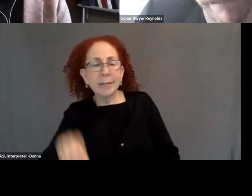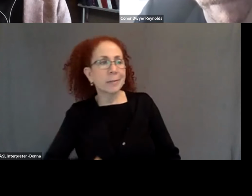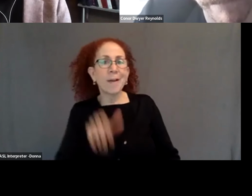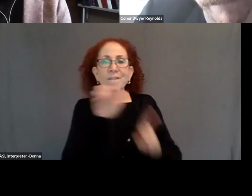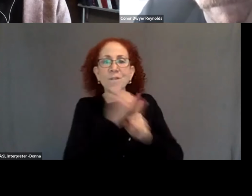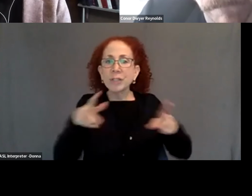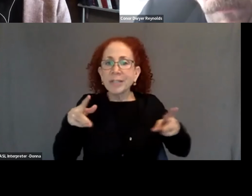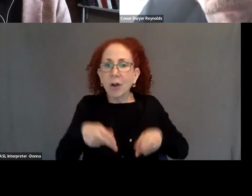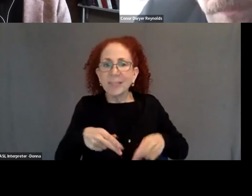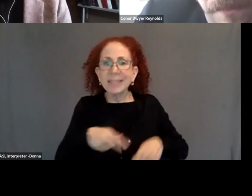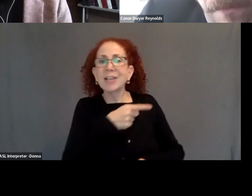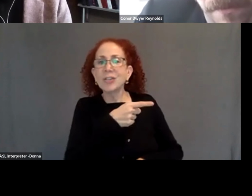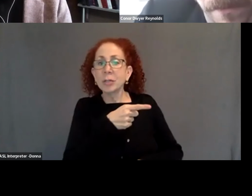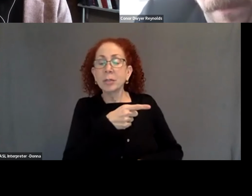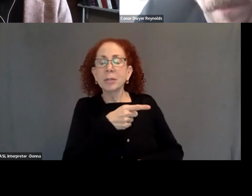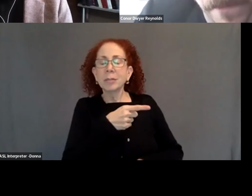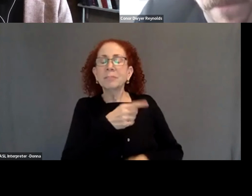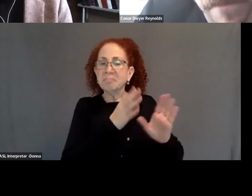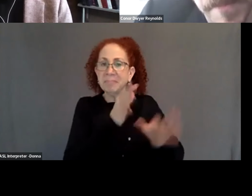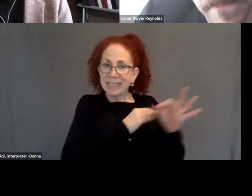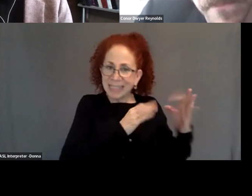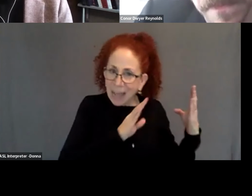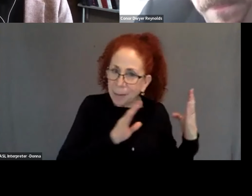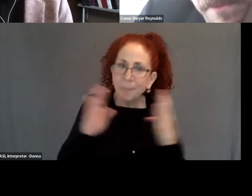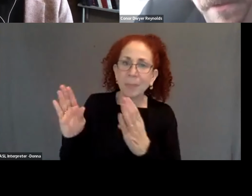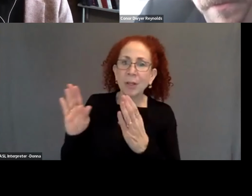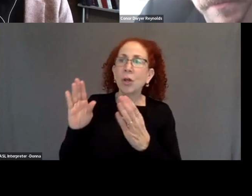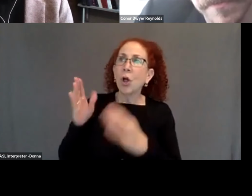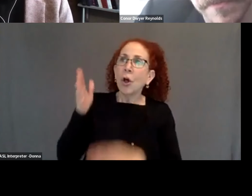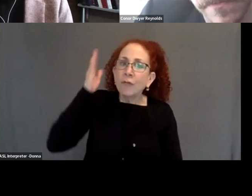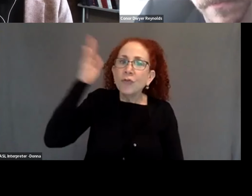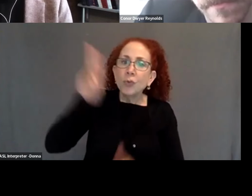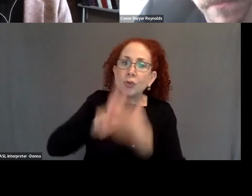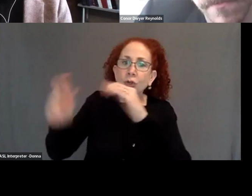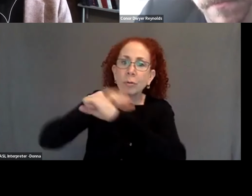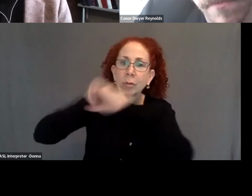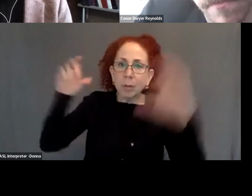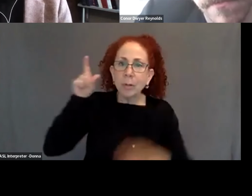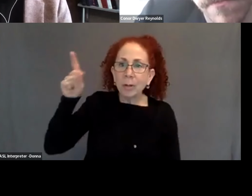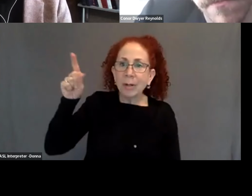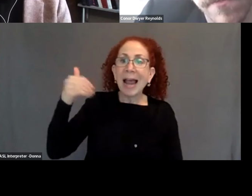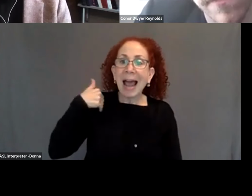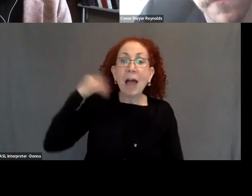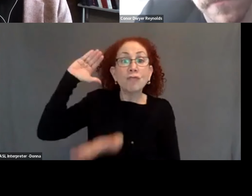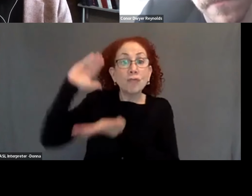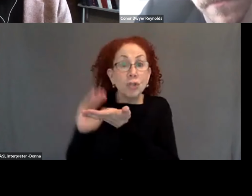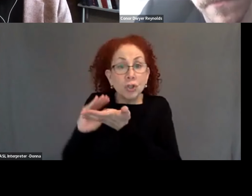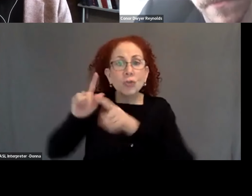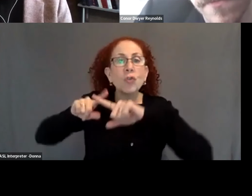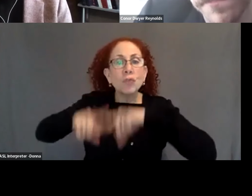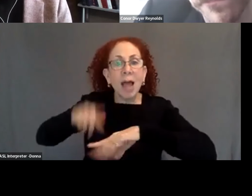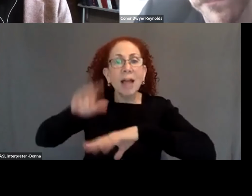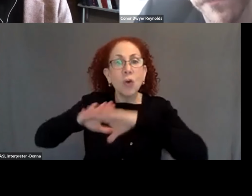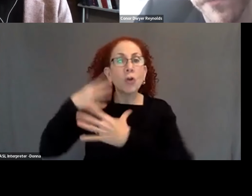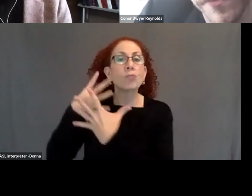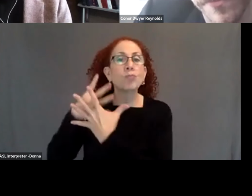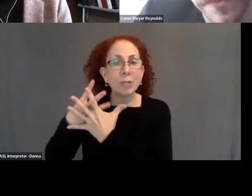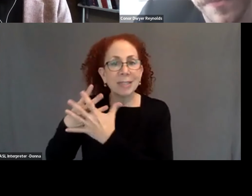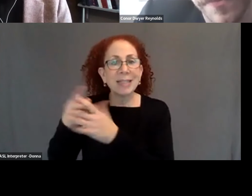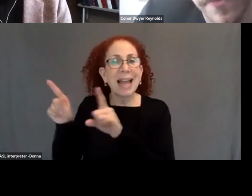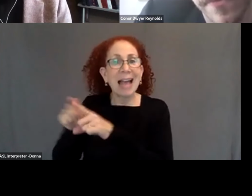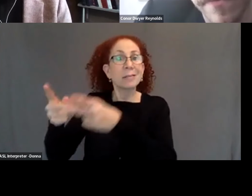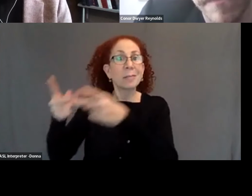and to push towards a future where there is certainly a reduced reliance on the prisons as this